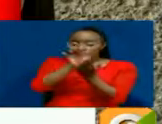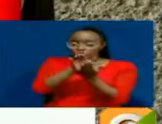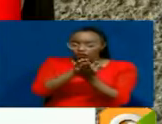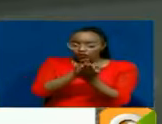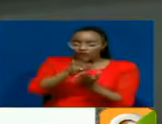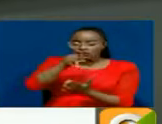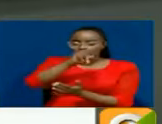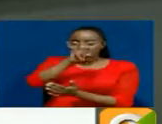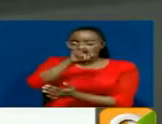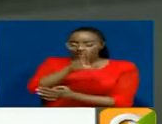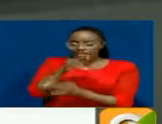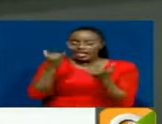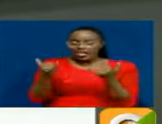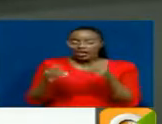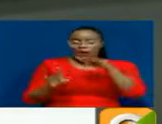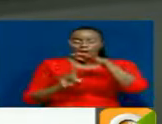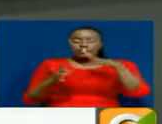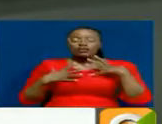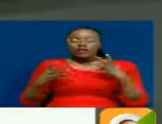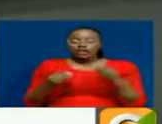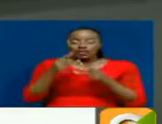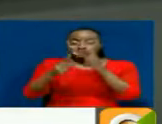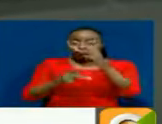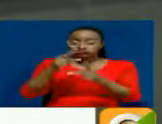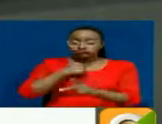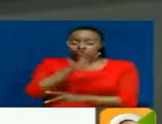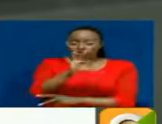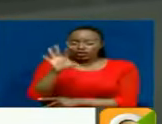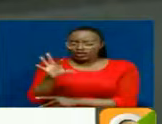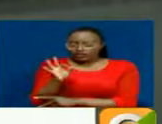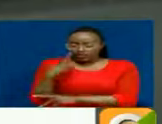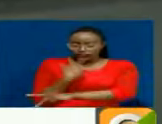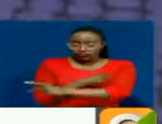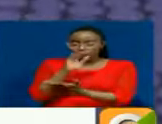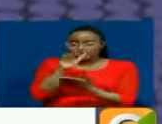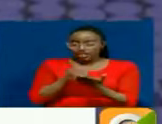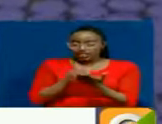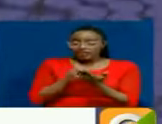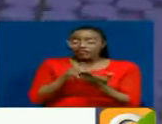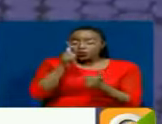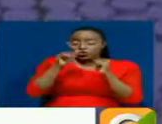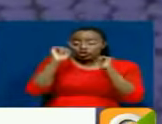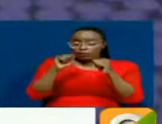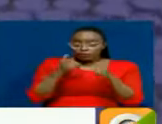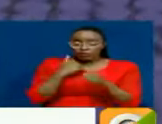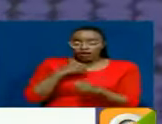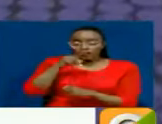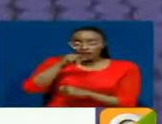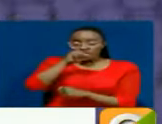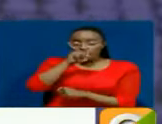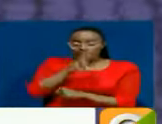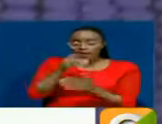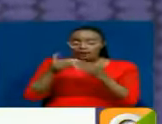stock Pfizer. At the moment, the Ministry of Health is in the process of identifying vaccination centers that will be equipped with Pfizer